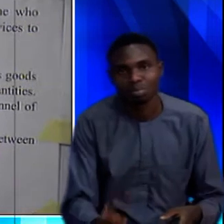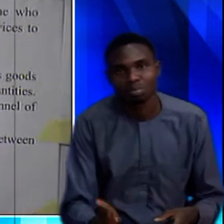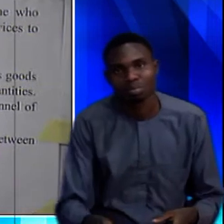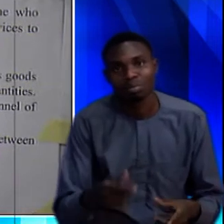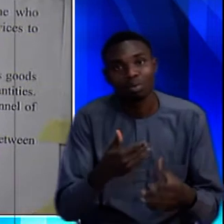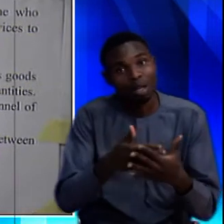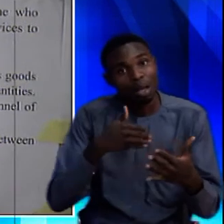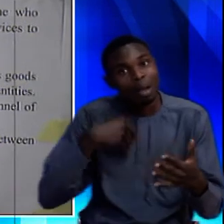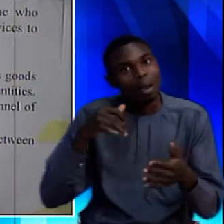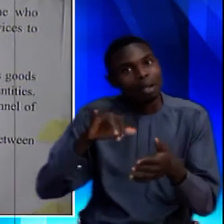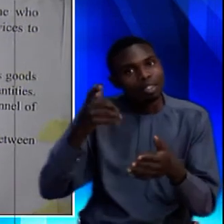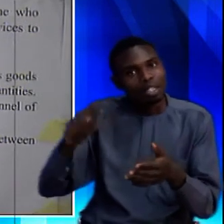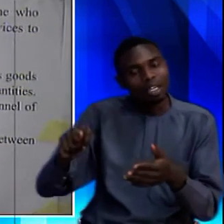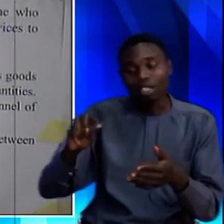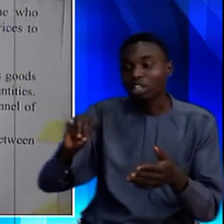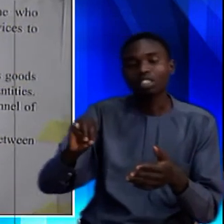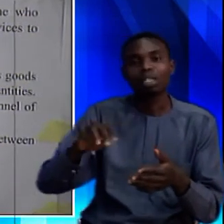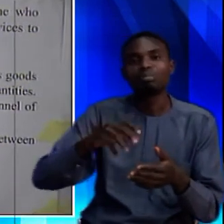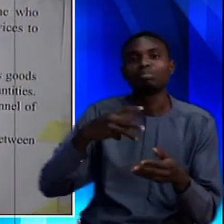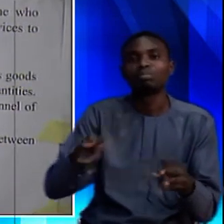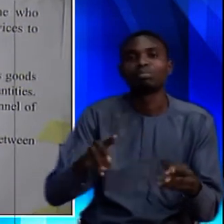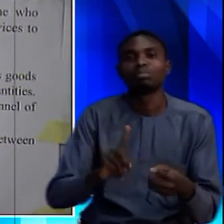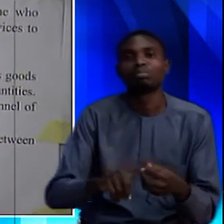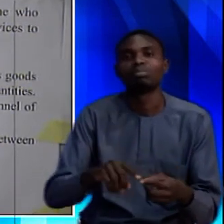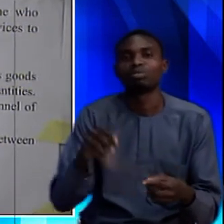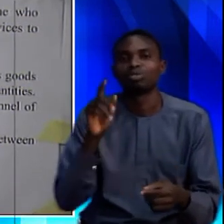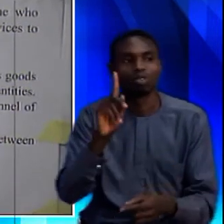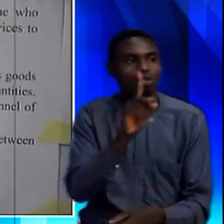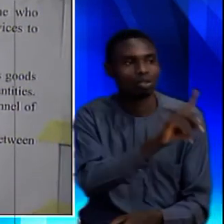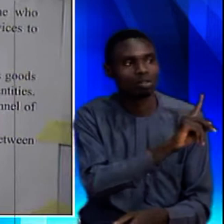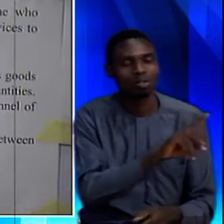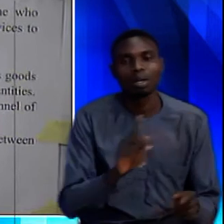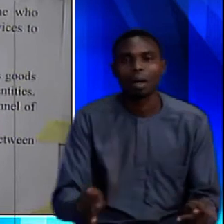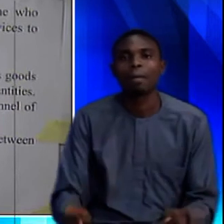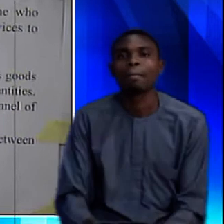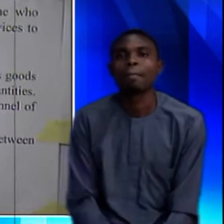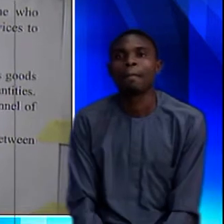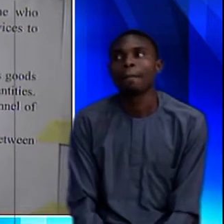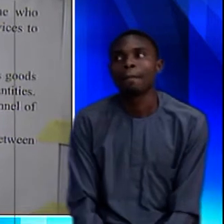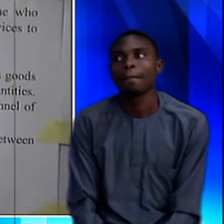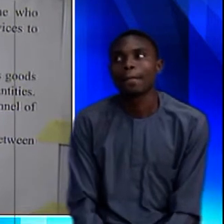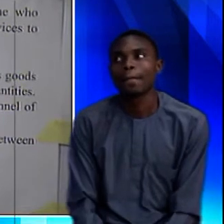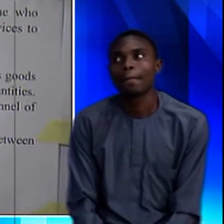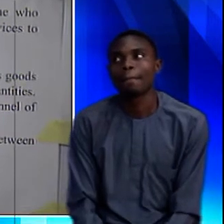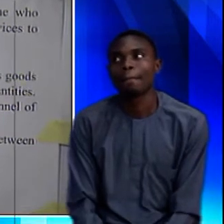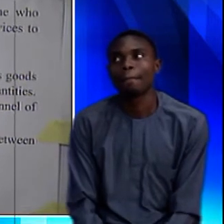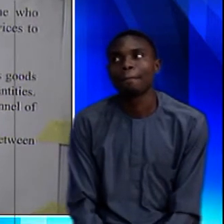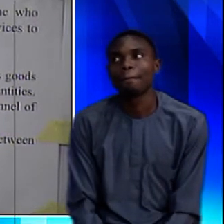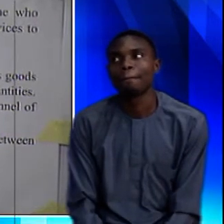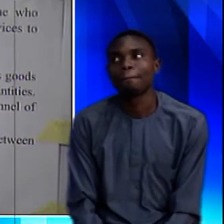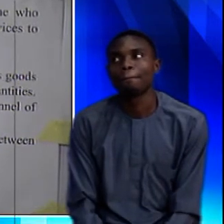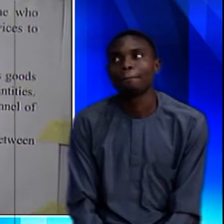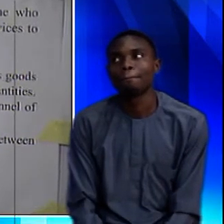locality. Because if you go to the market, you find that there are some certain products, they are not locally made products. They are products from